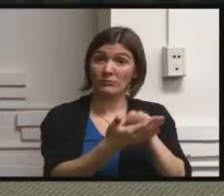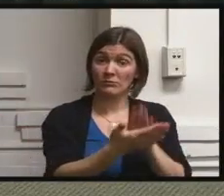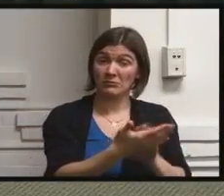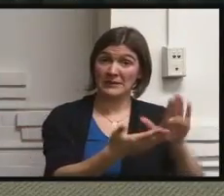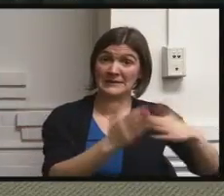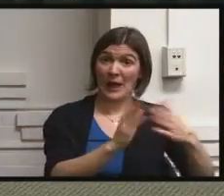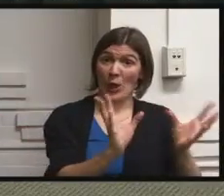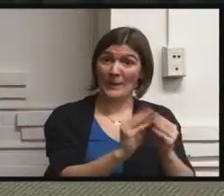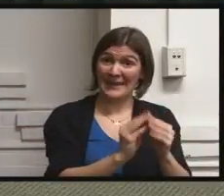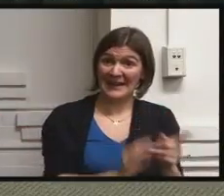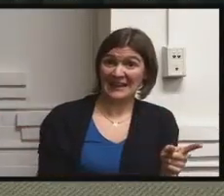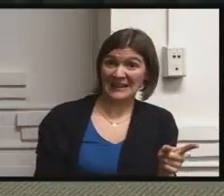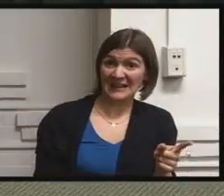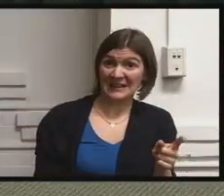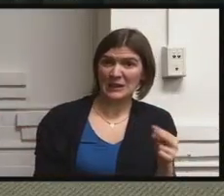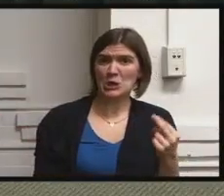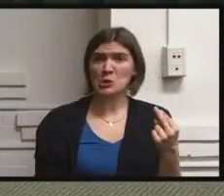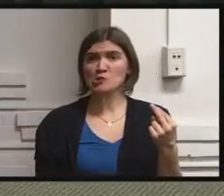I mean, we...